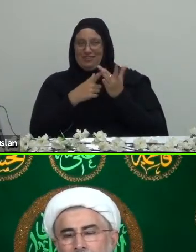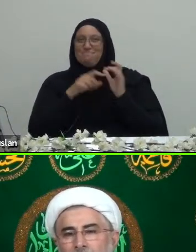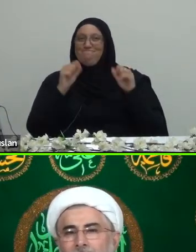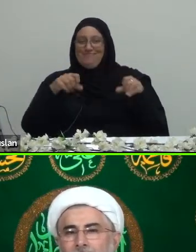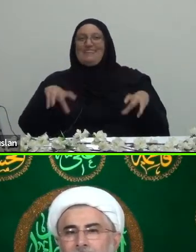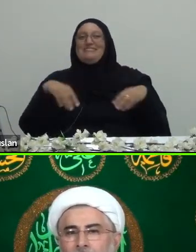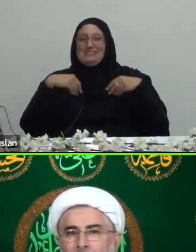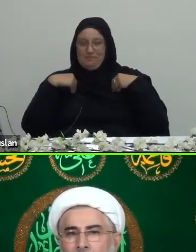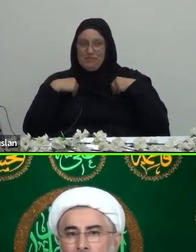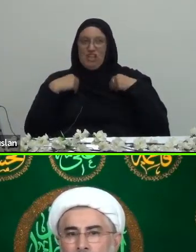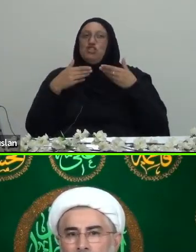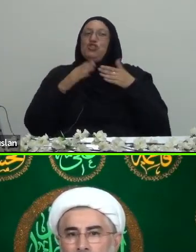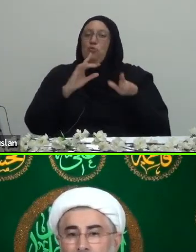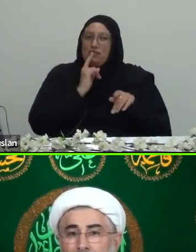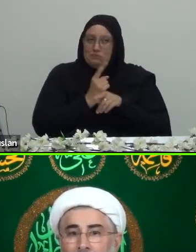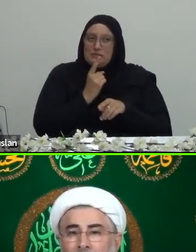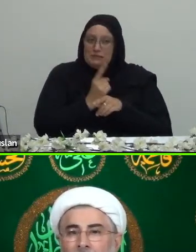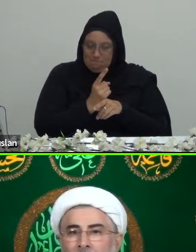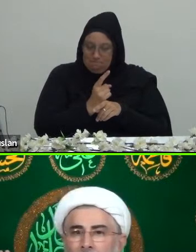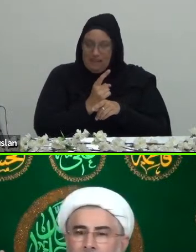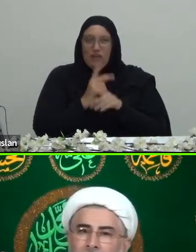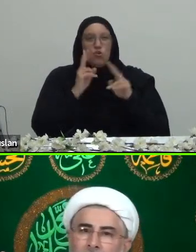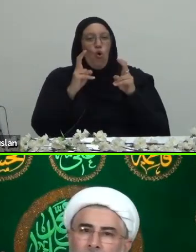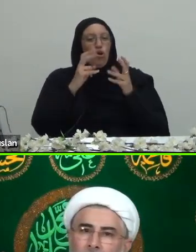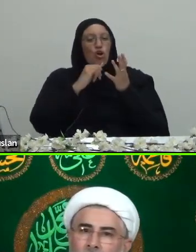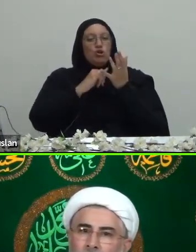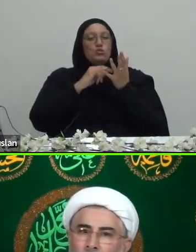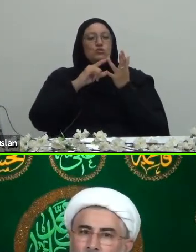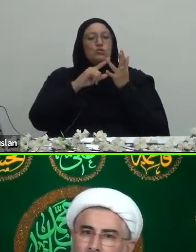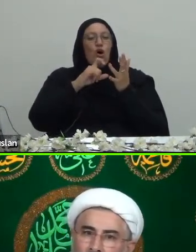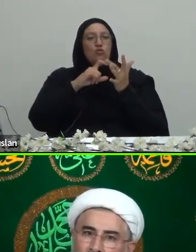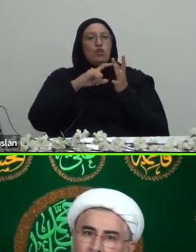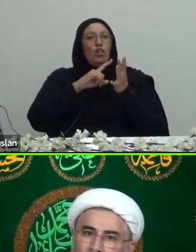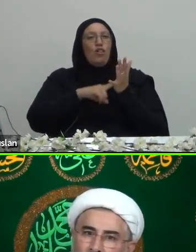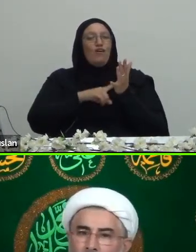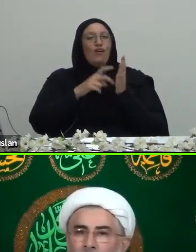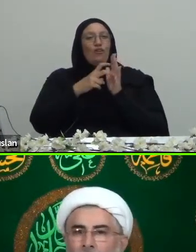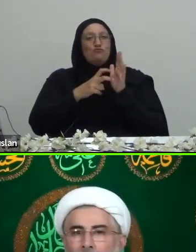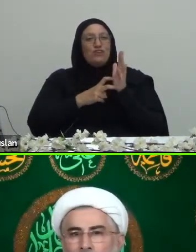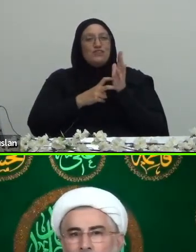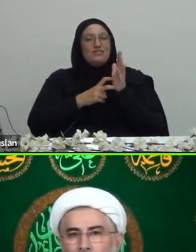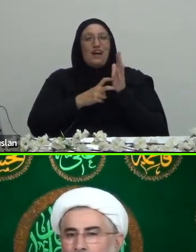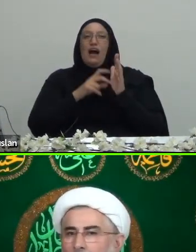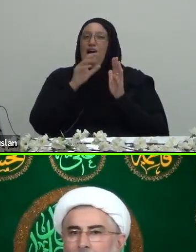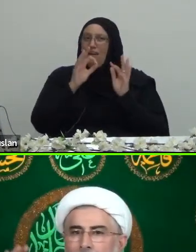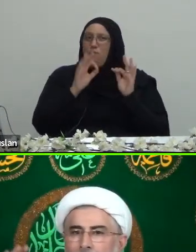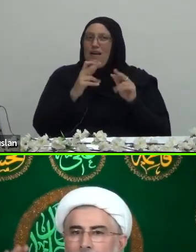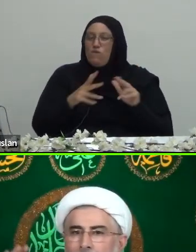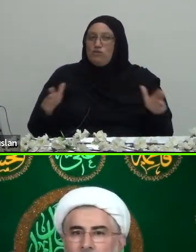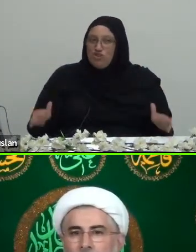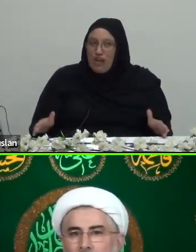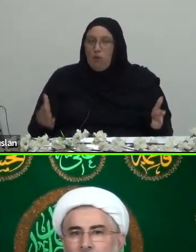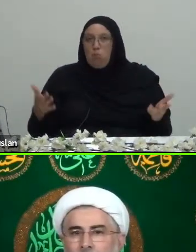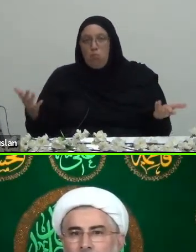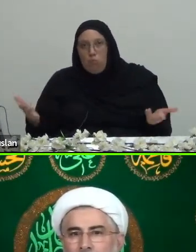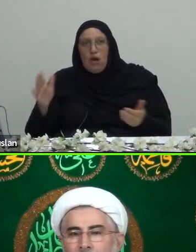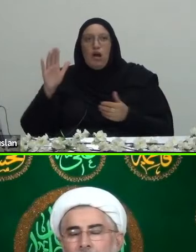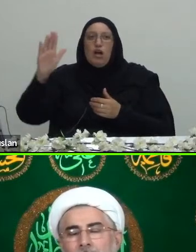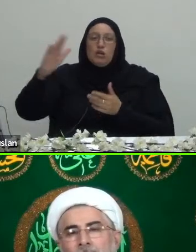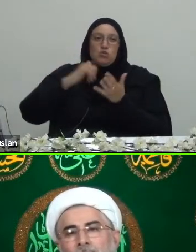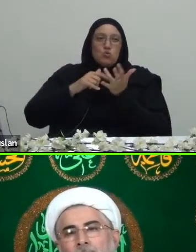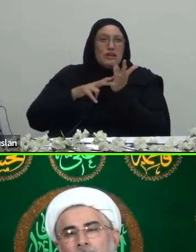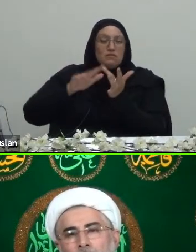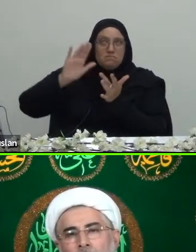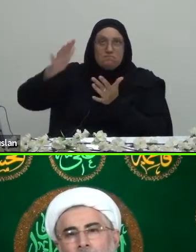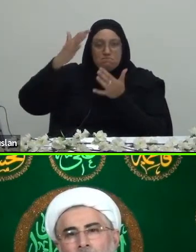acceptable, is a valid social contract, at least according to the Shia fiqh. Our fuqaha, and there's so much discussion behind